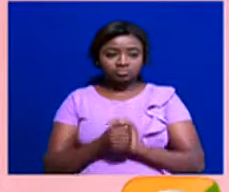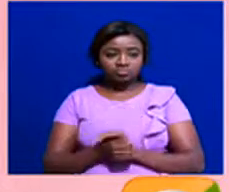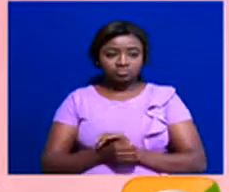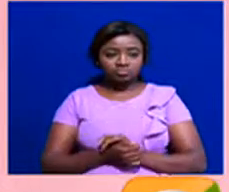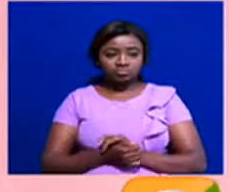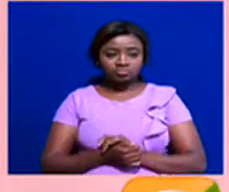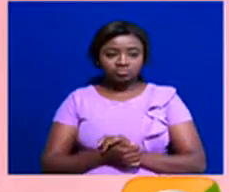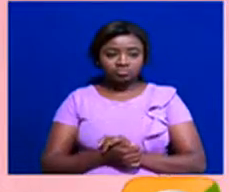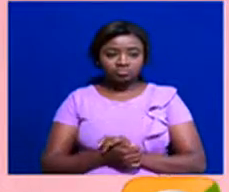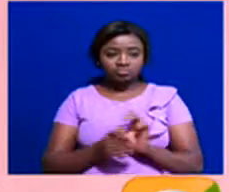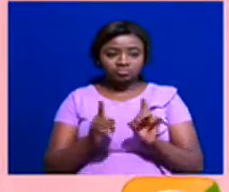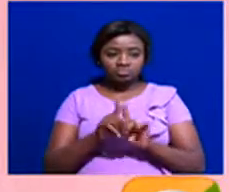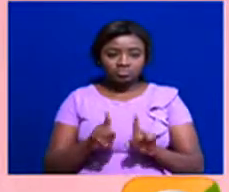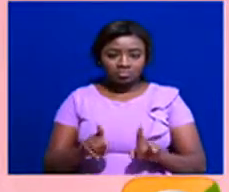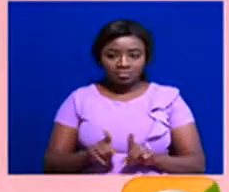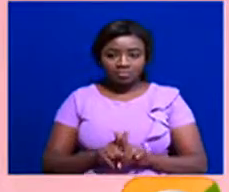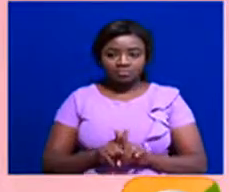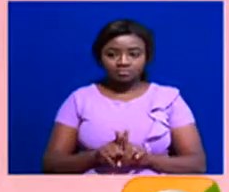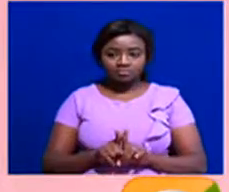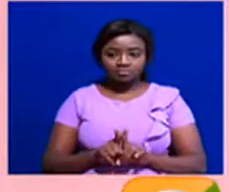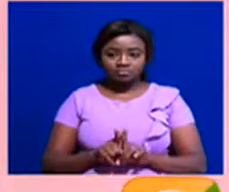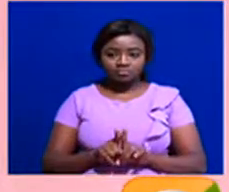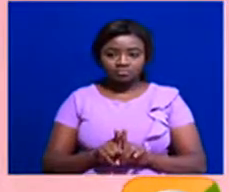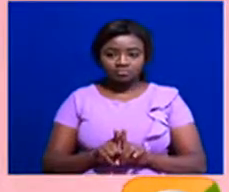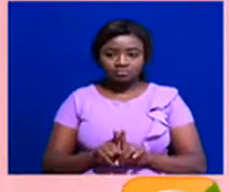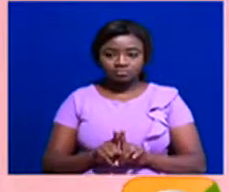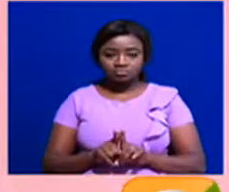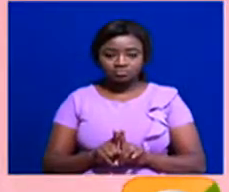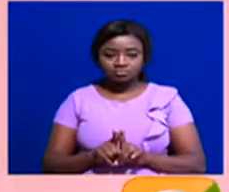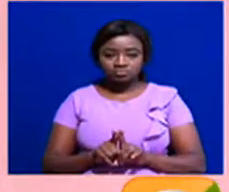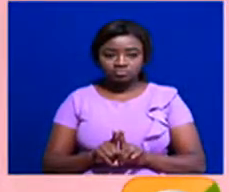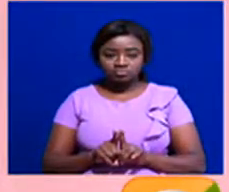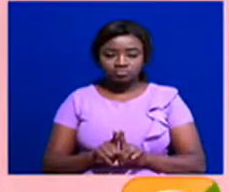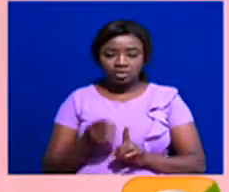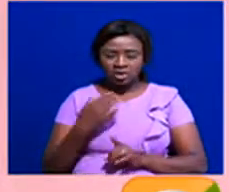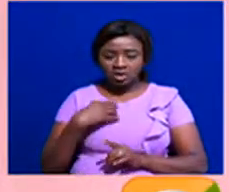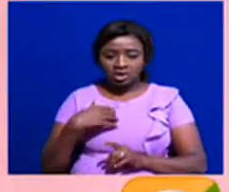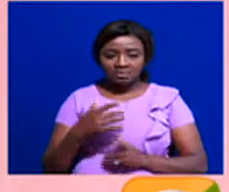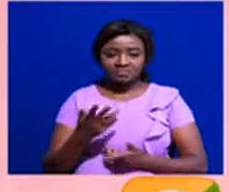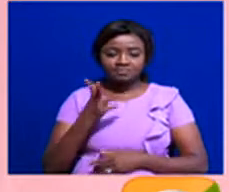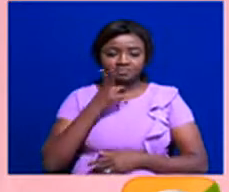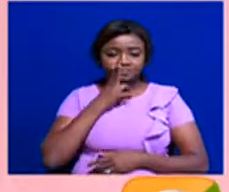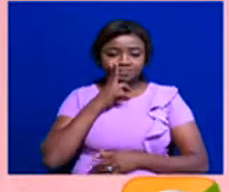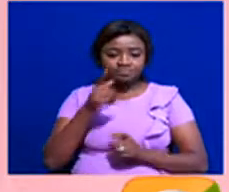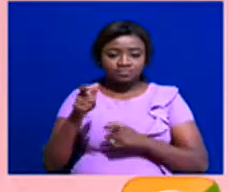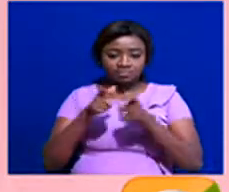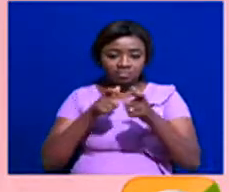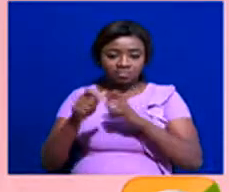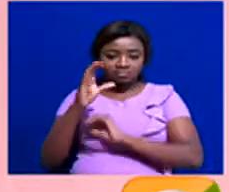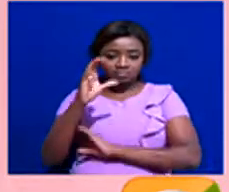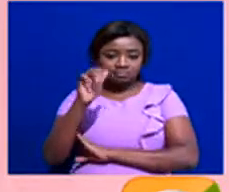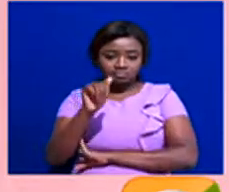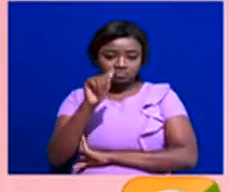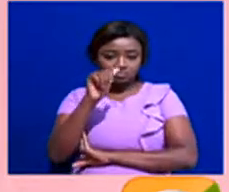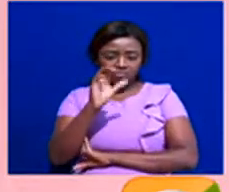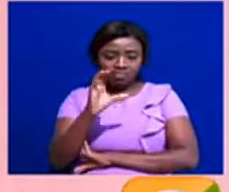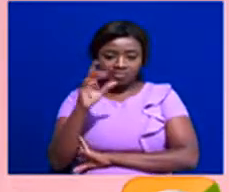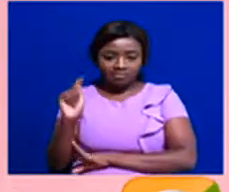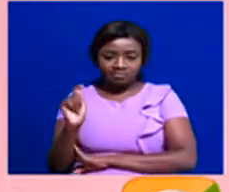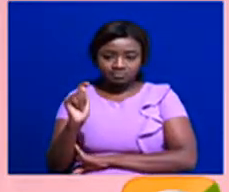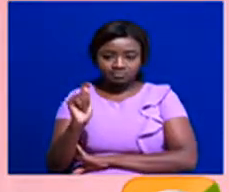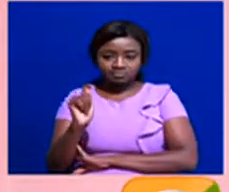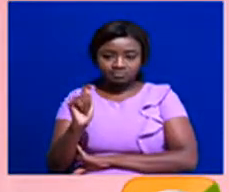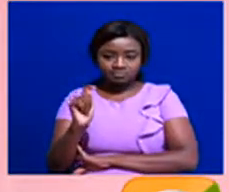home country through a national legislation. So we have the Tobacco Control Act. Yeah. And this act is based